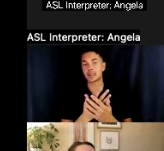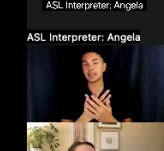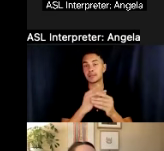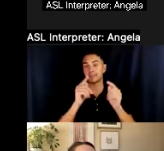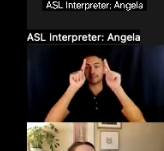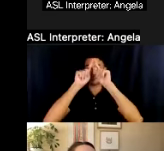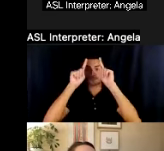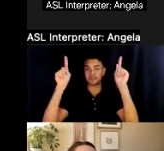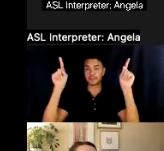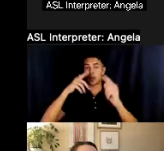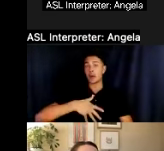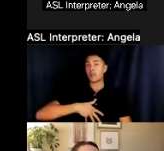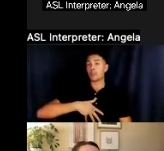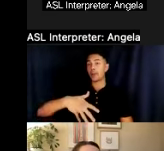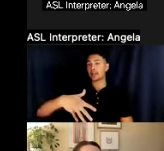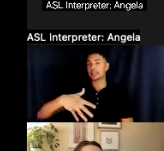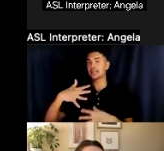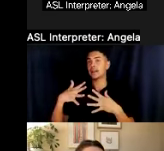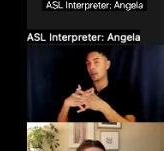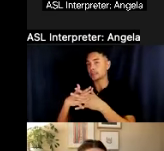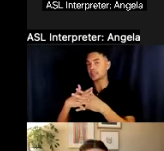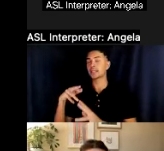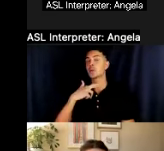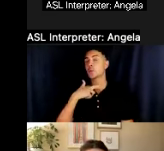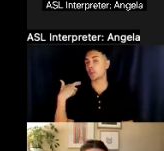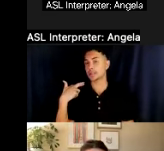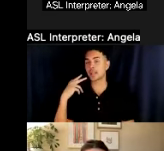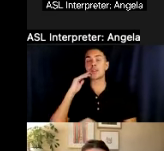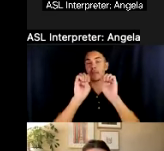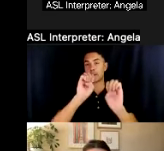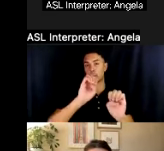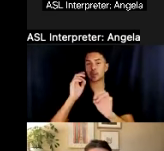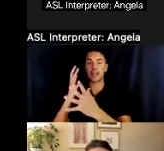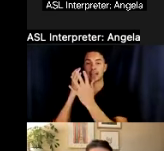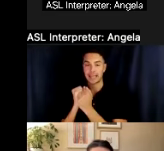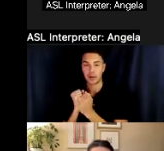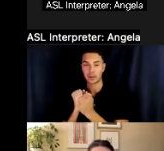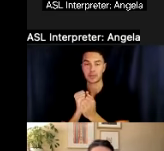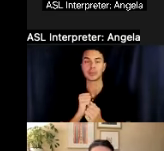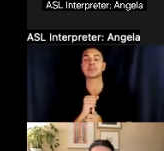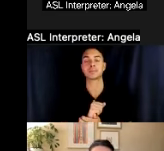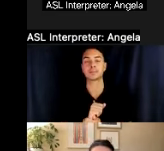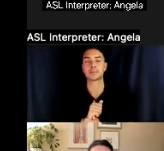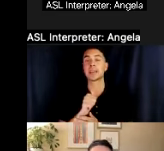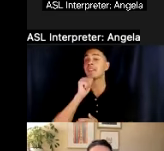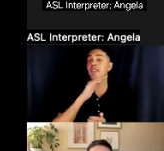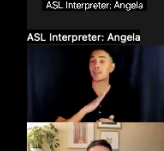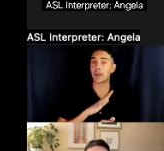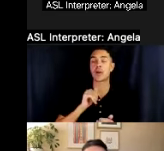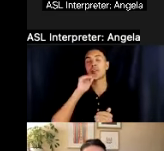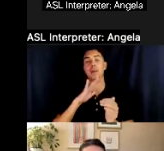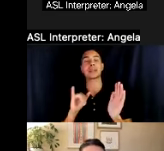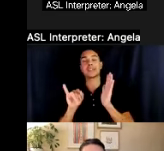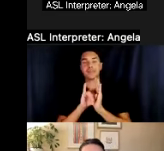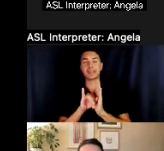So there's the evaluation and then the care provided. So female or female identifying patients may fear